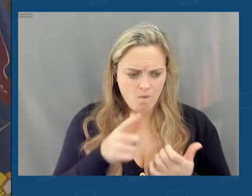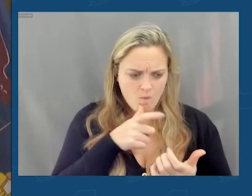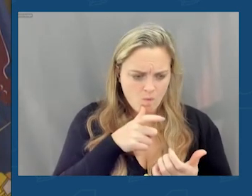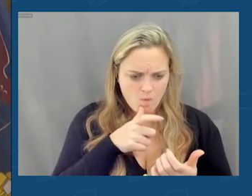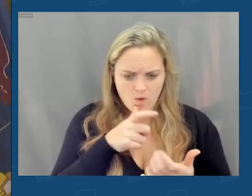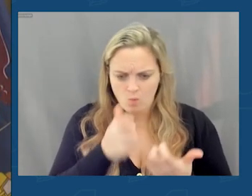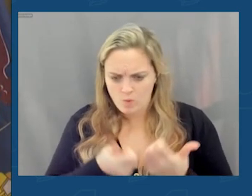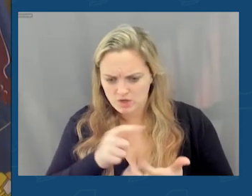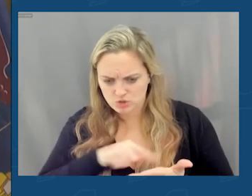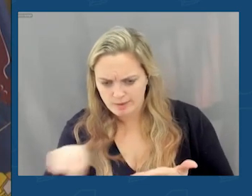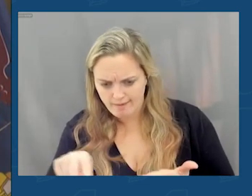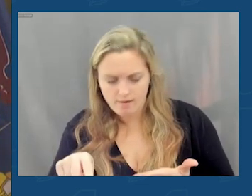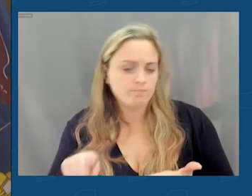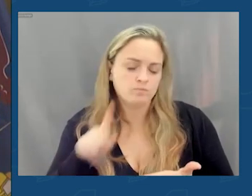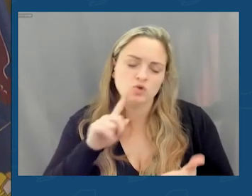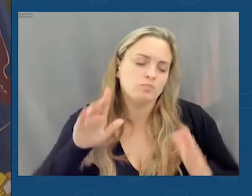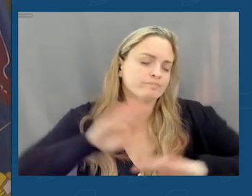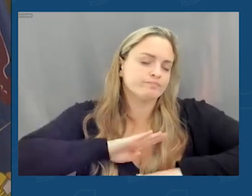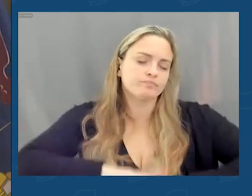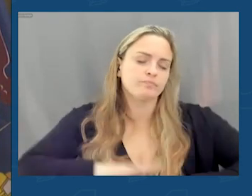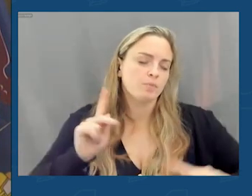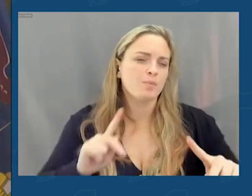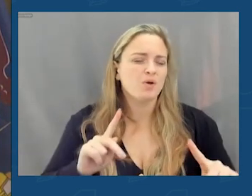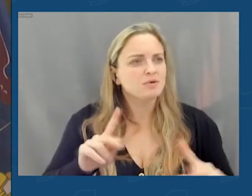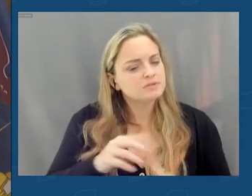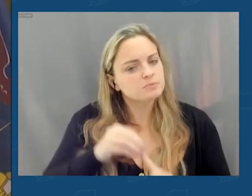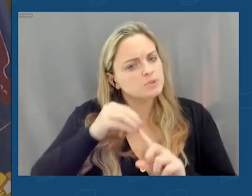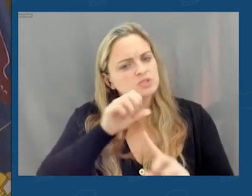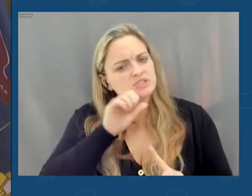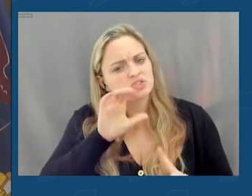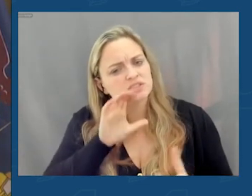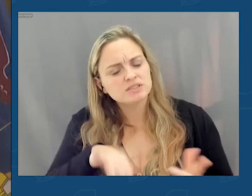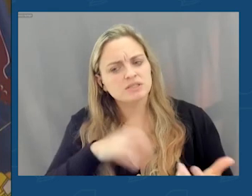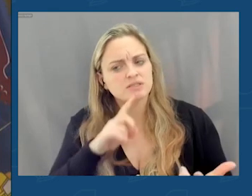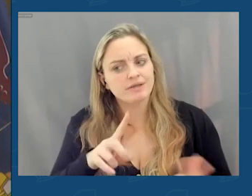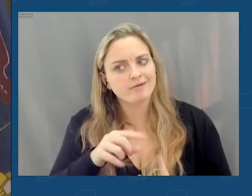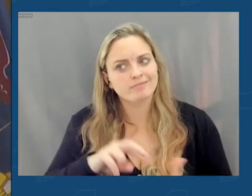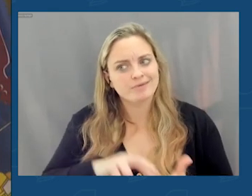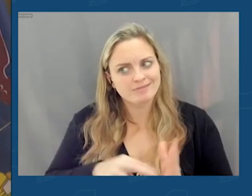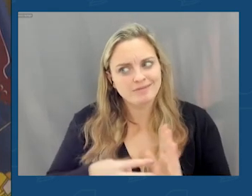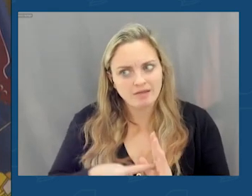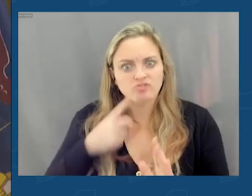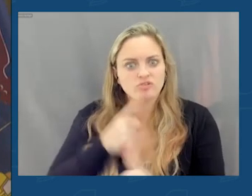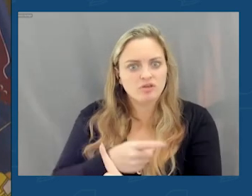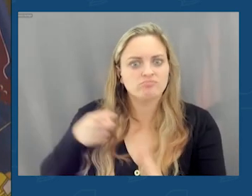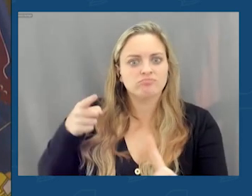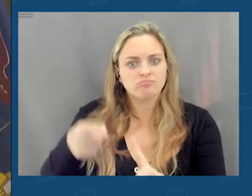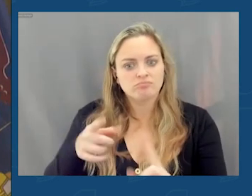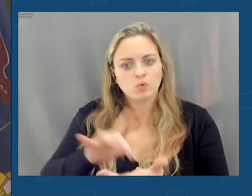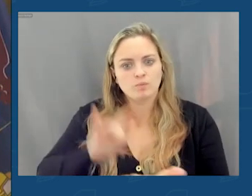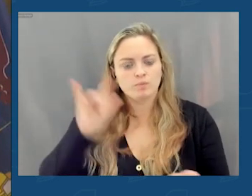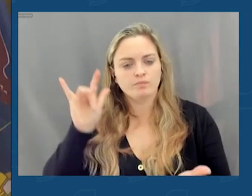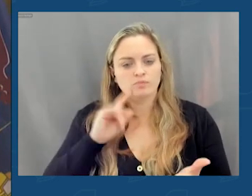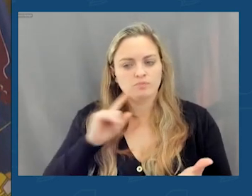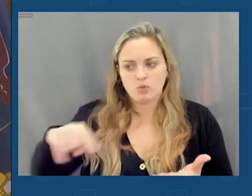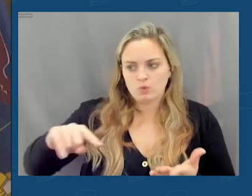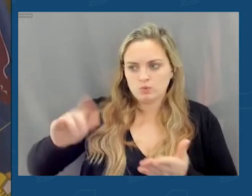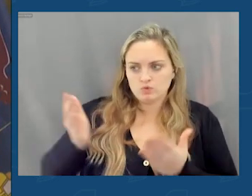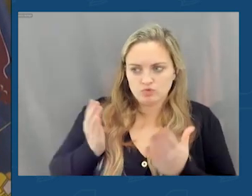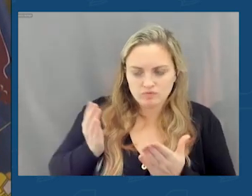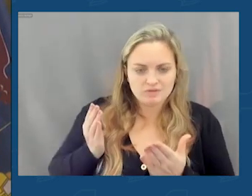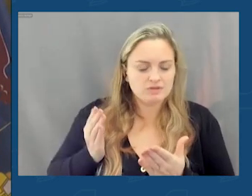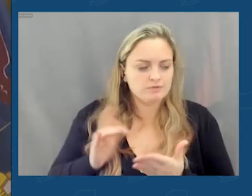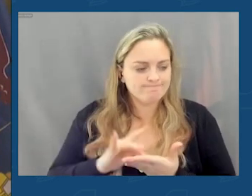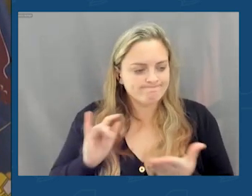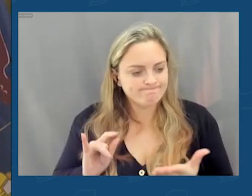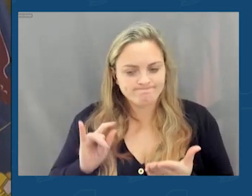break, and especially our seniors who are so vulnerable. They are intentionally preyed upon, by these services, by the